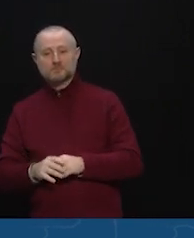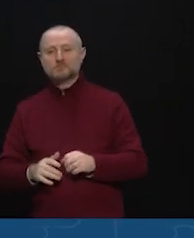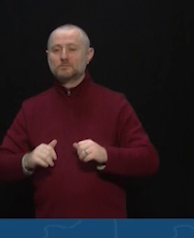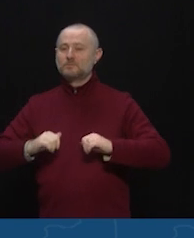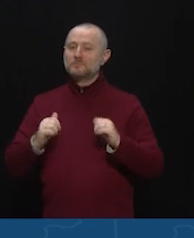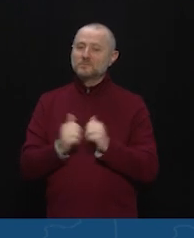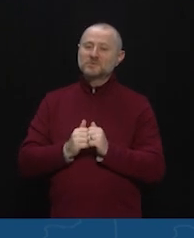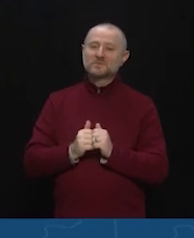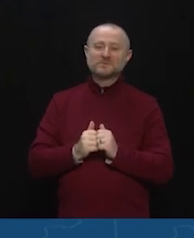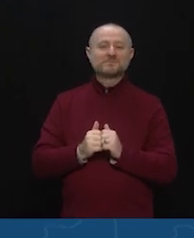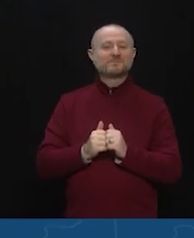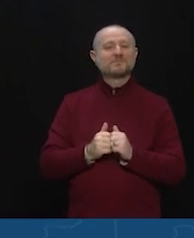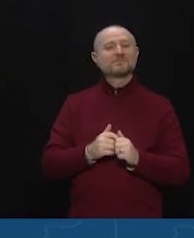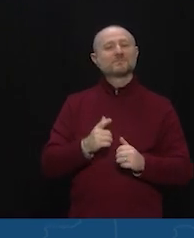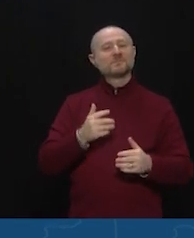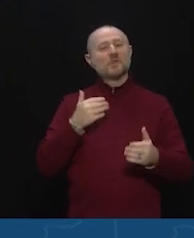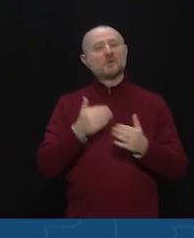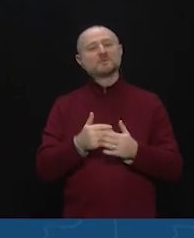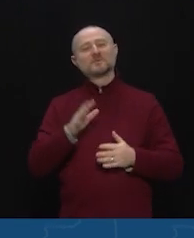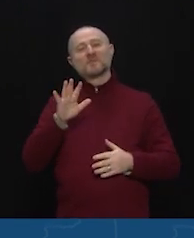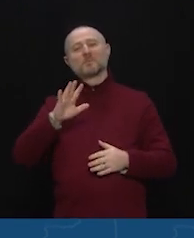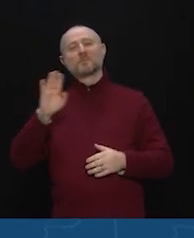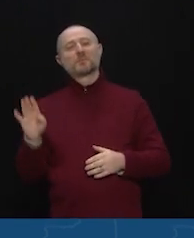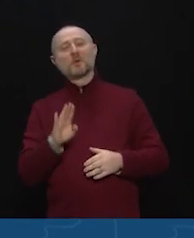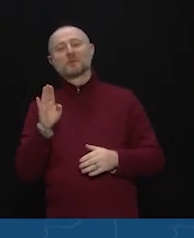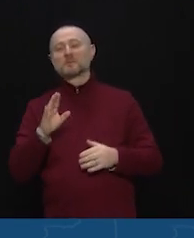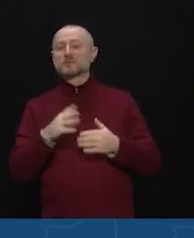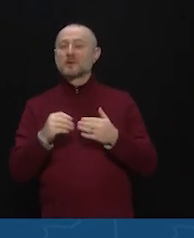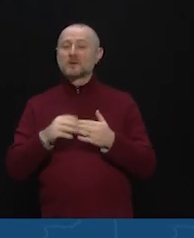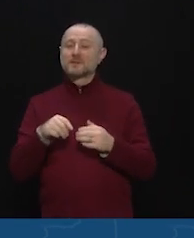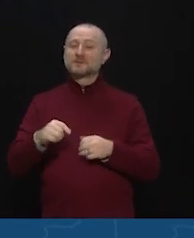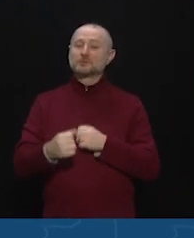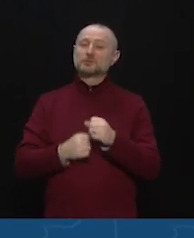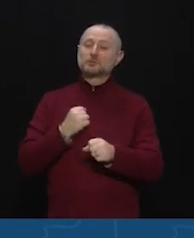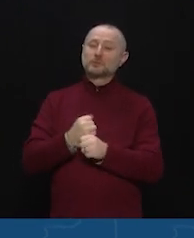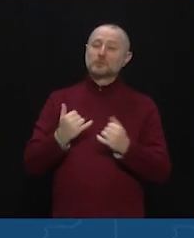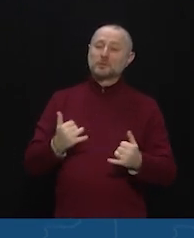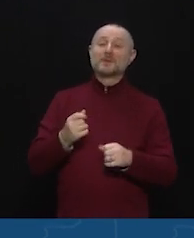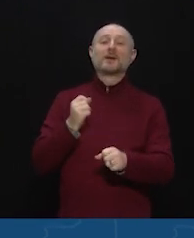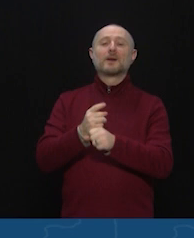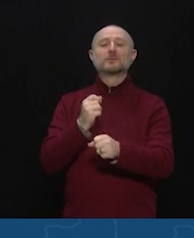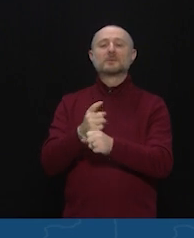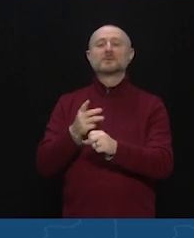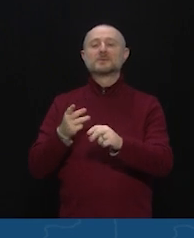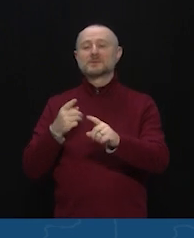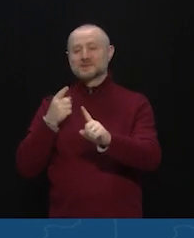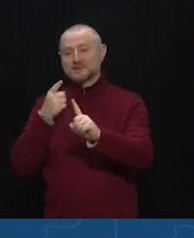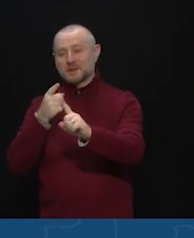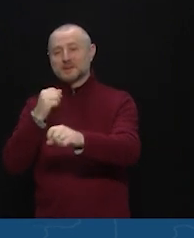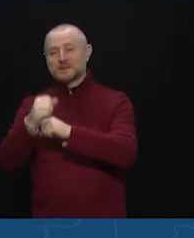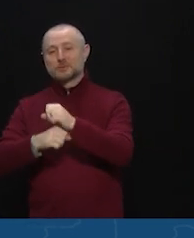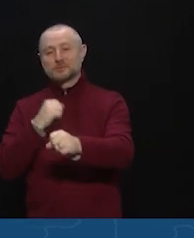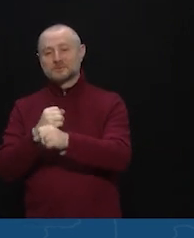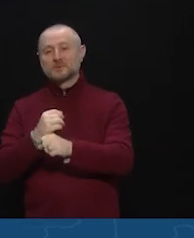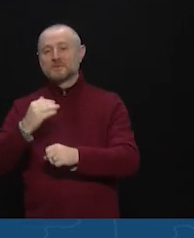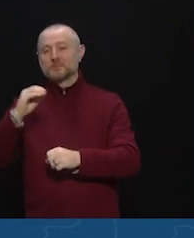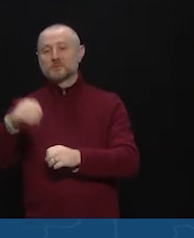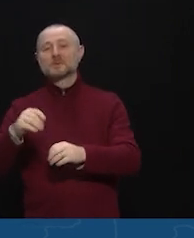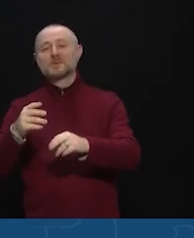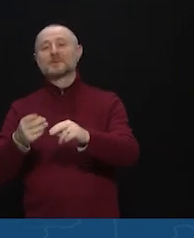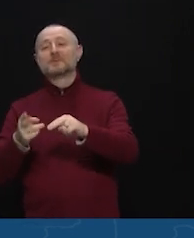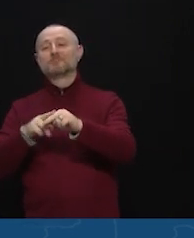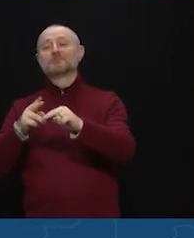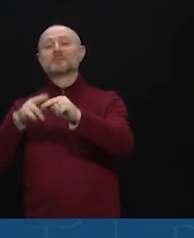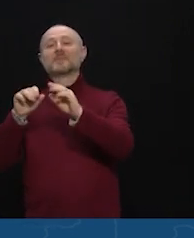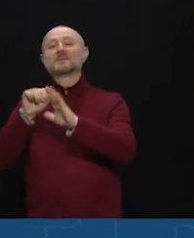deposit of close to $5 billion in the current year and each year until we hit 15% of state operations